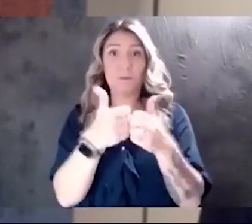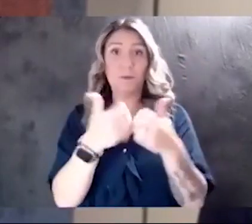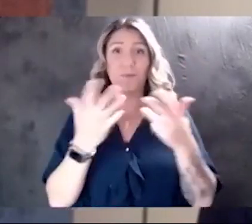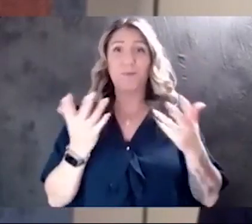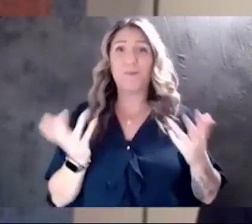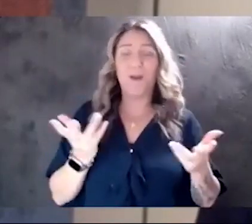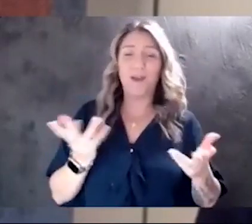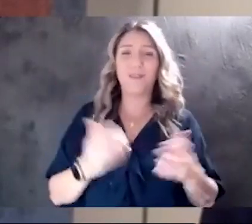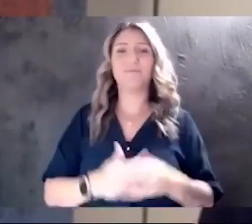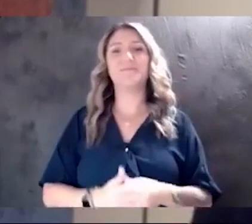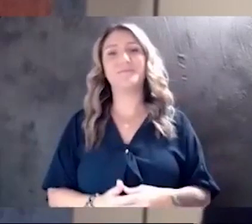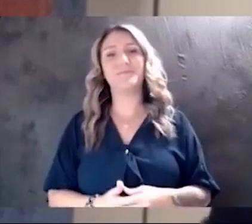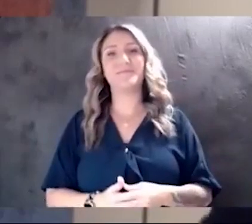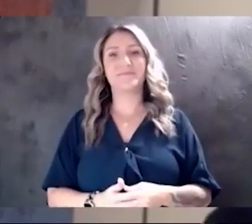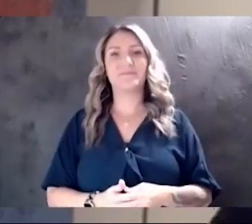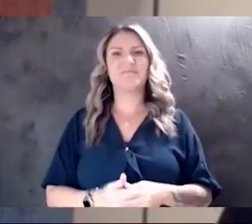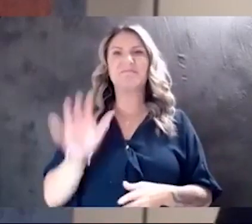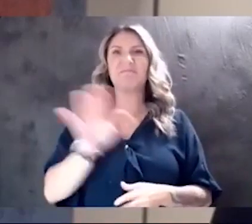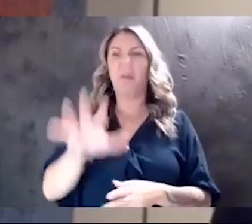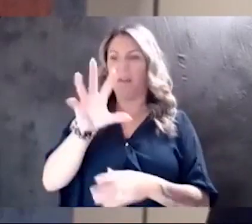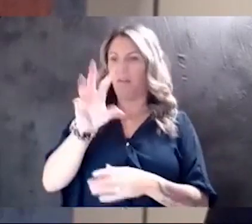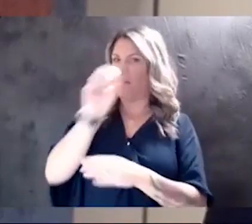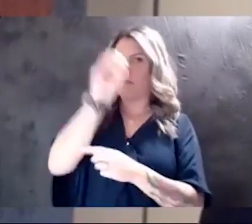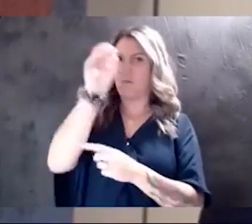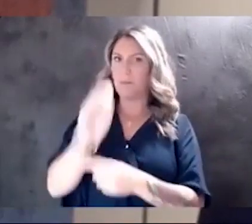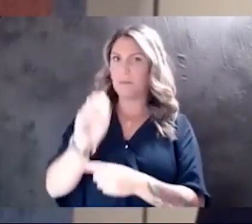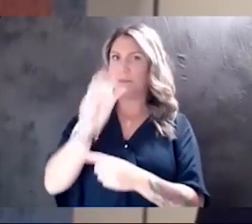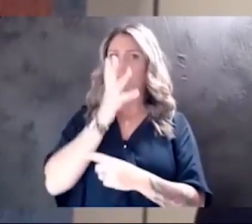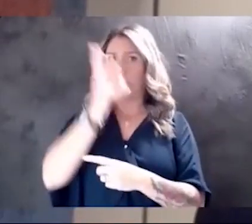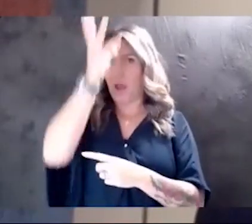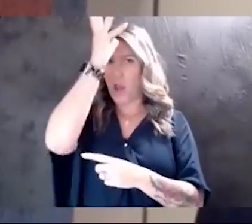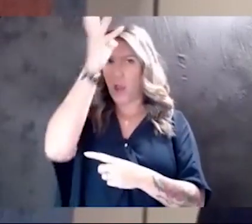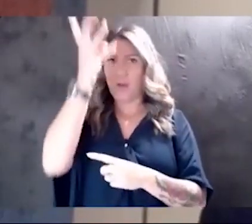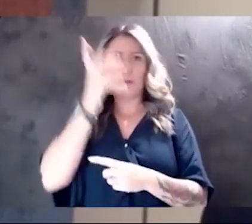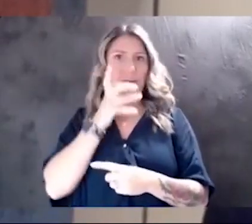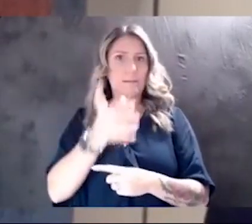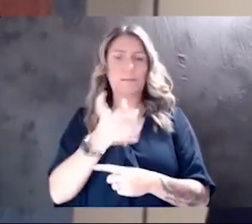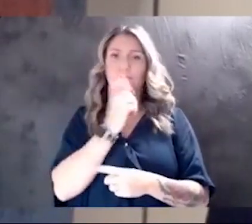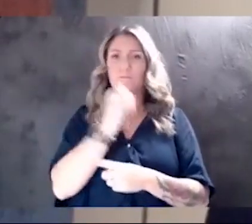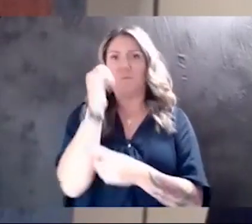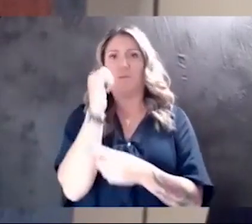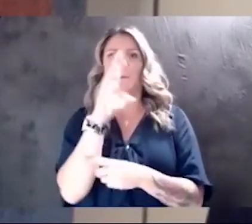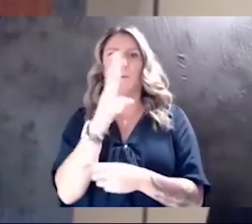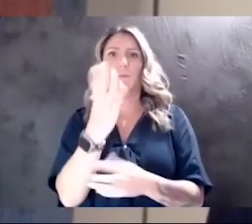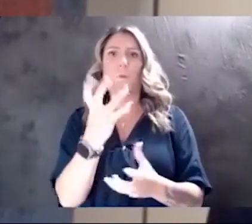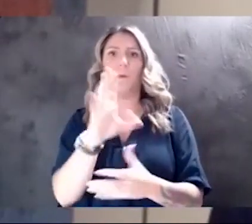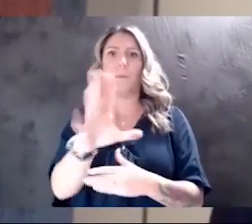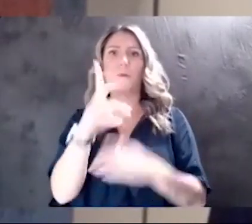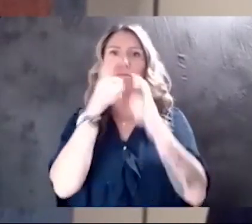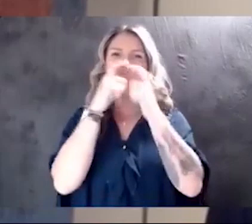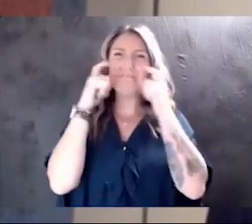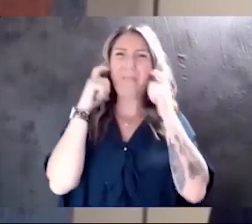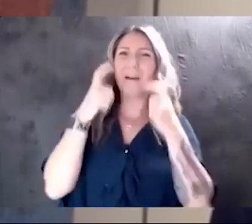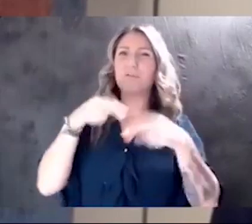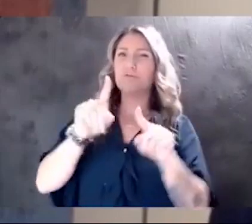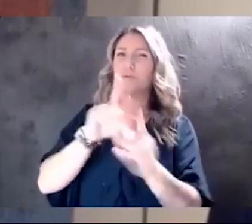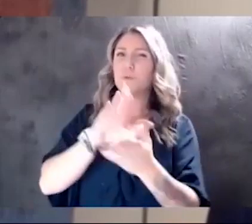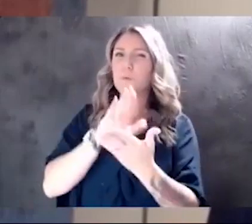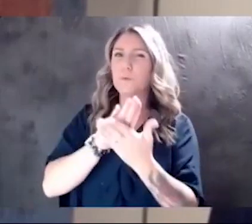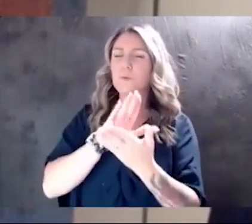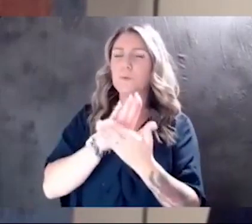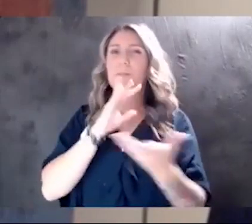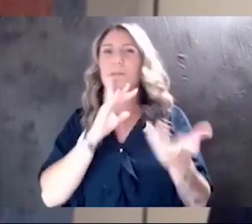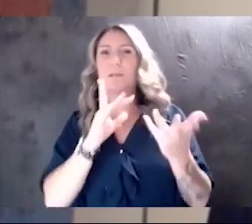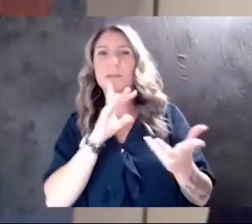that, about 50% of our parents don't want their children masked this school year. So we definitely have our work cut out for us